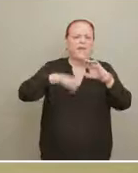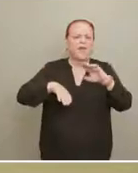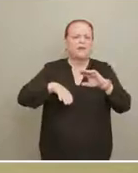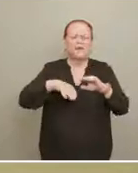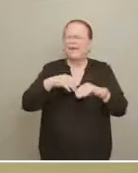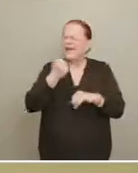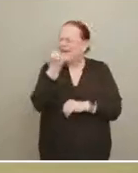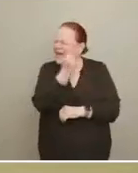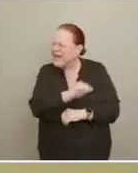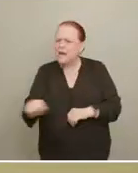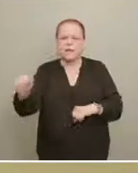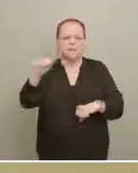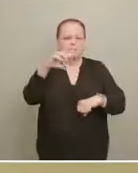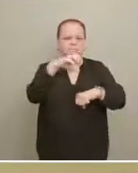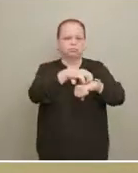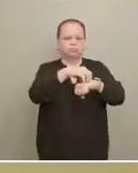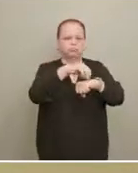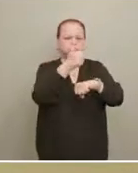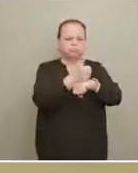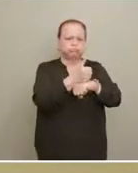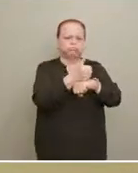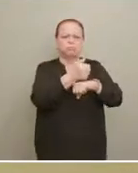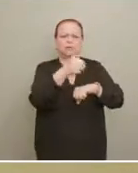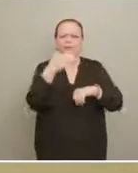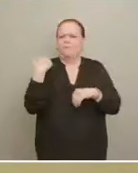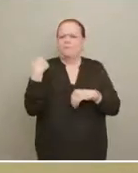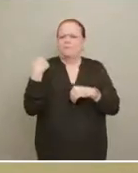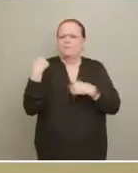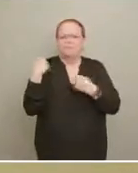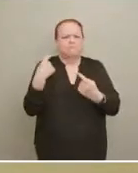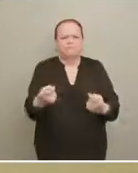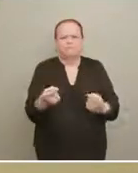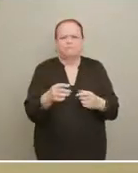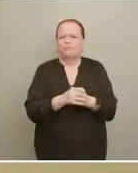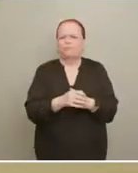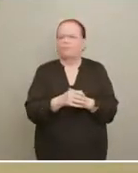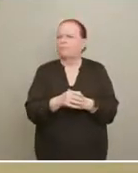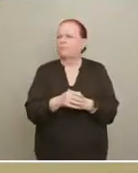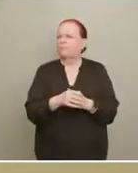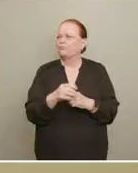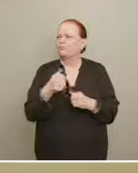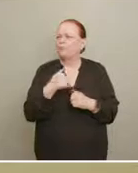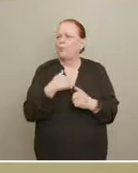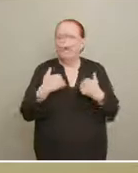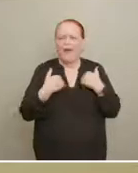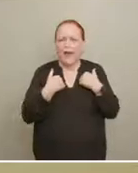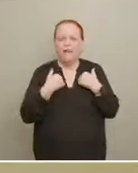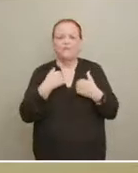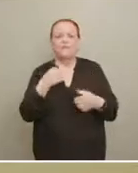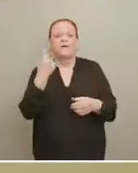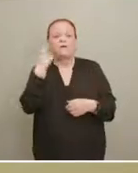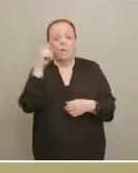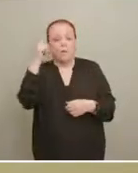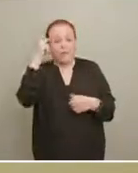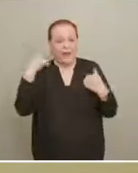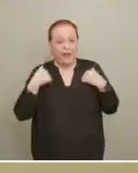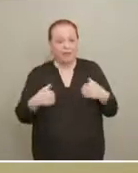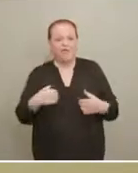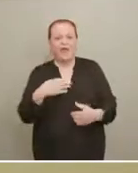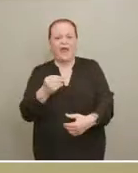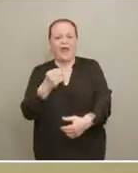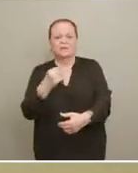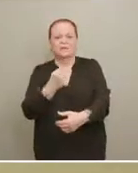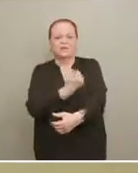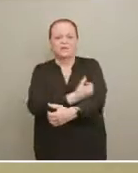be here. There are 4 levels of care for substance use disorder in one facility, in one building, and that doesn't happen in the